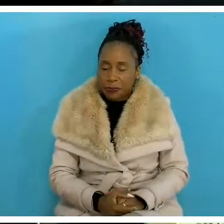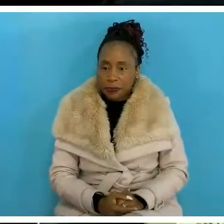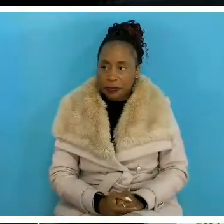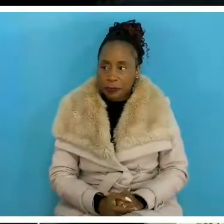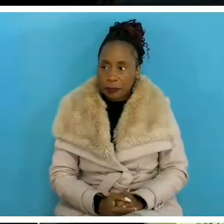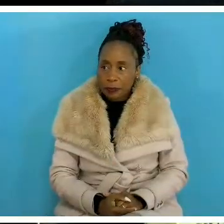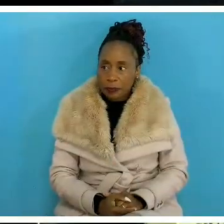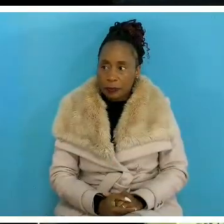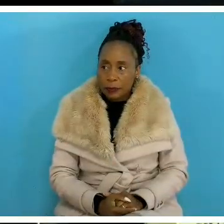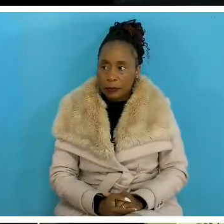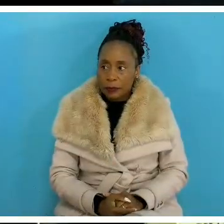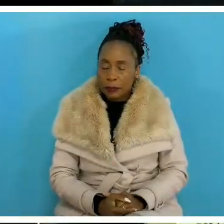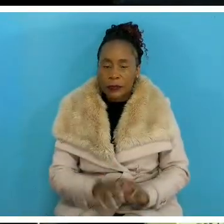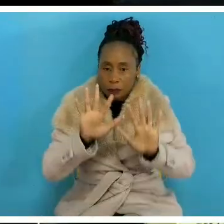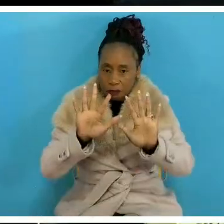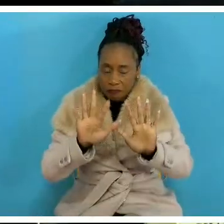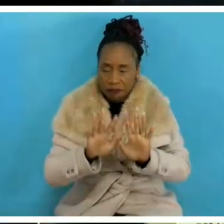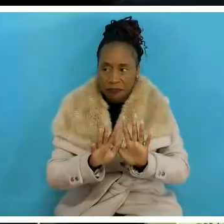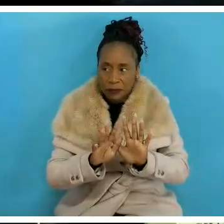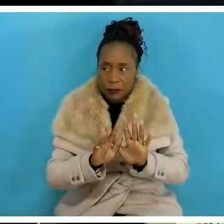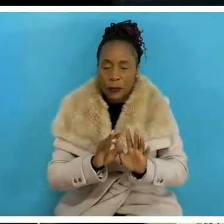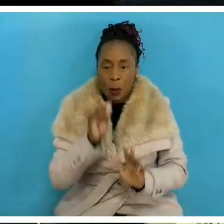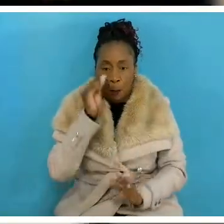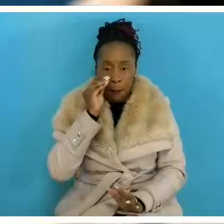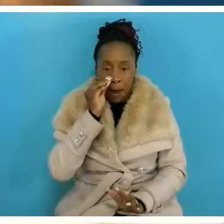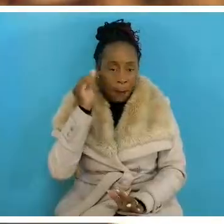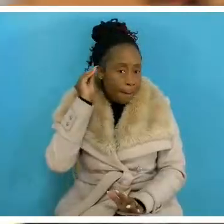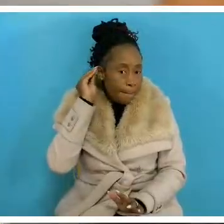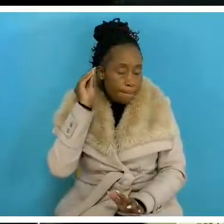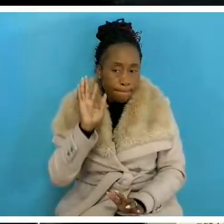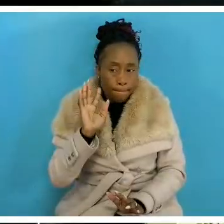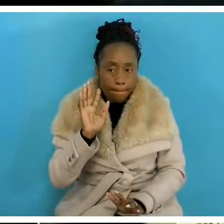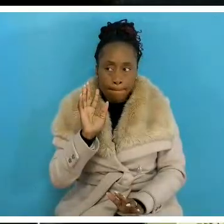Just on a note on the